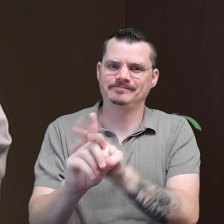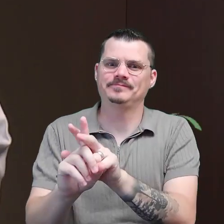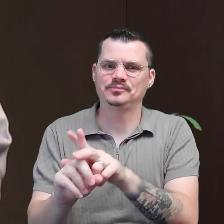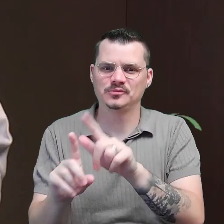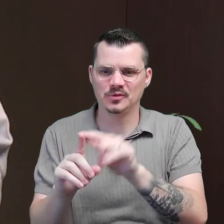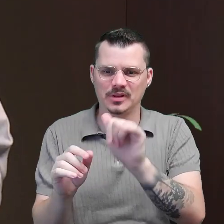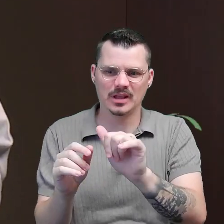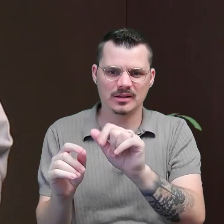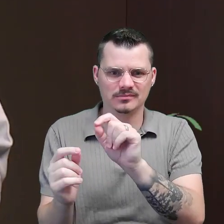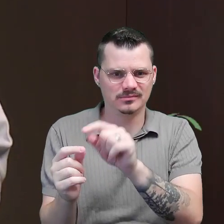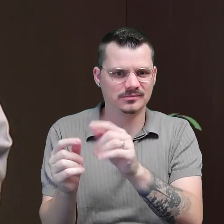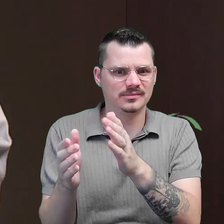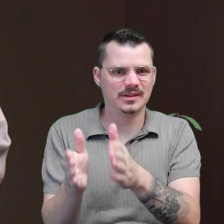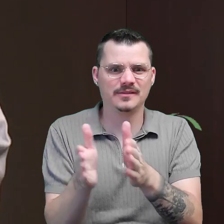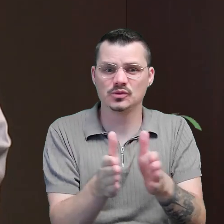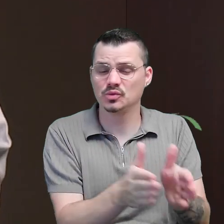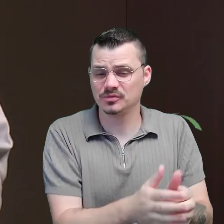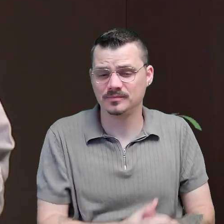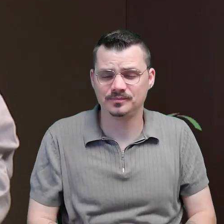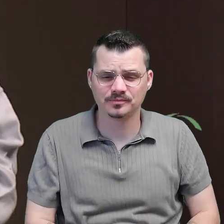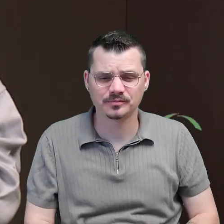on the particular individuals.